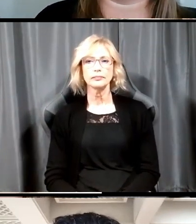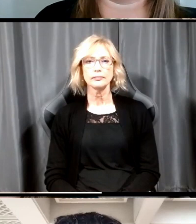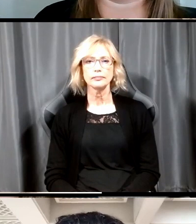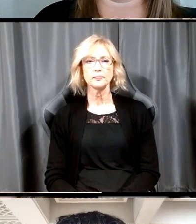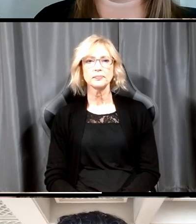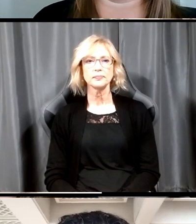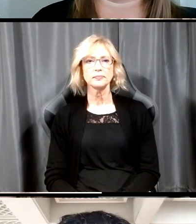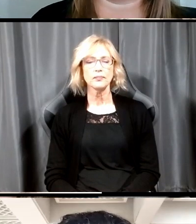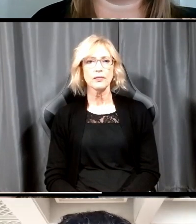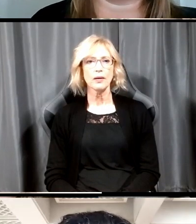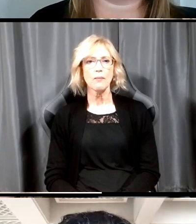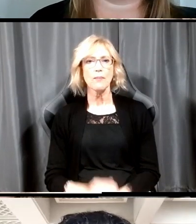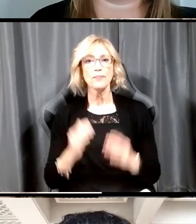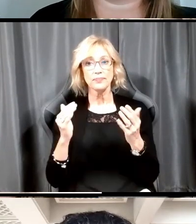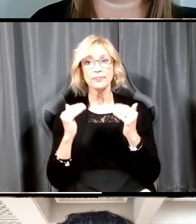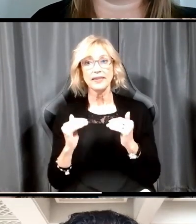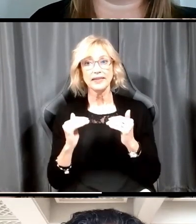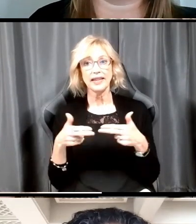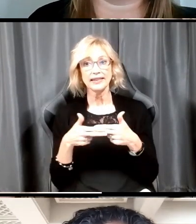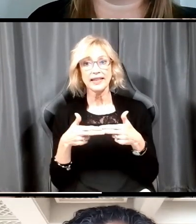Okay. Next slide.